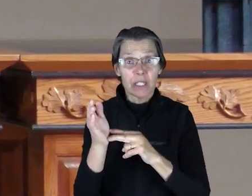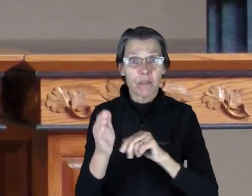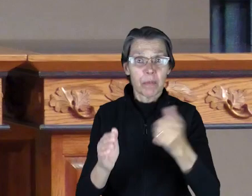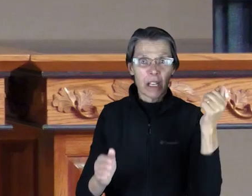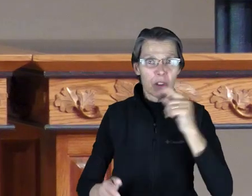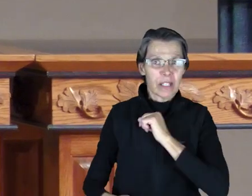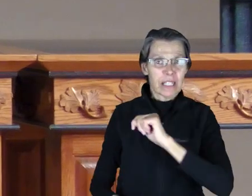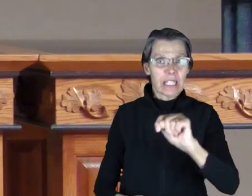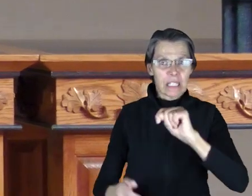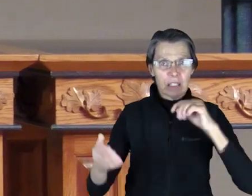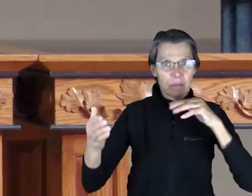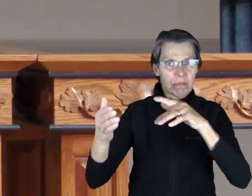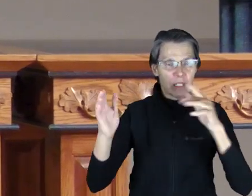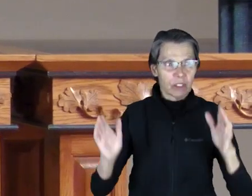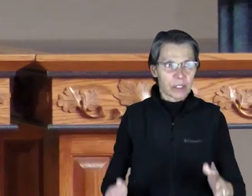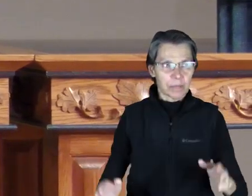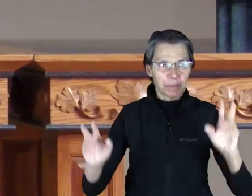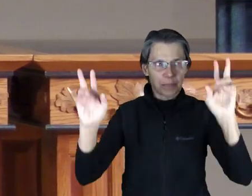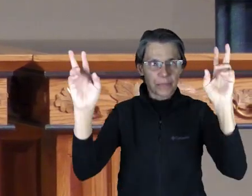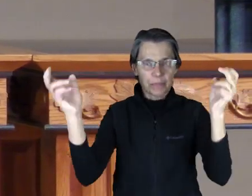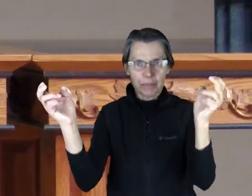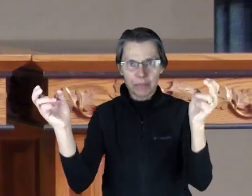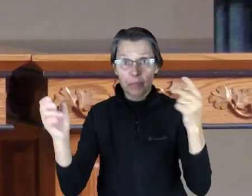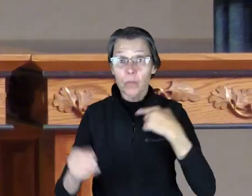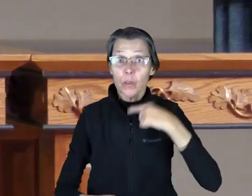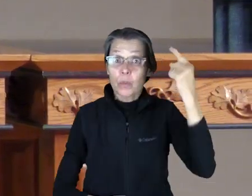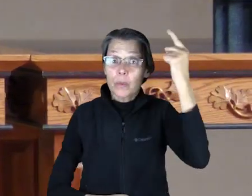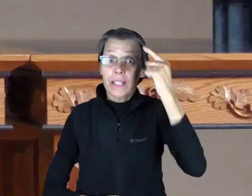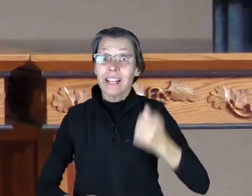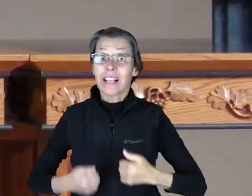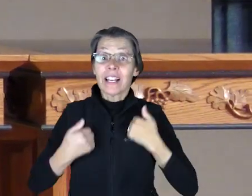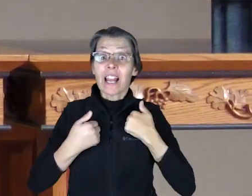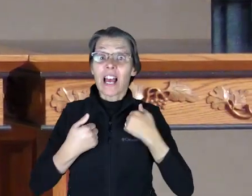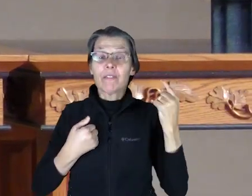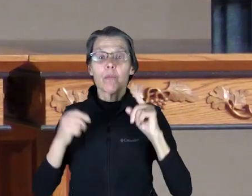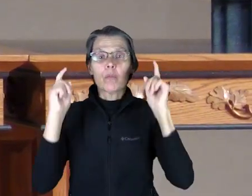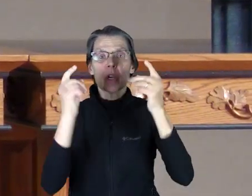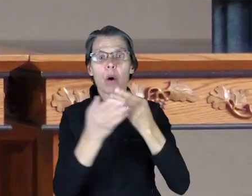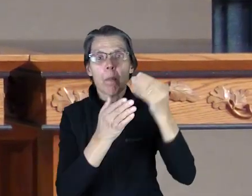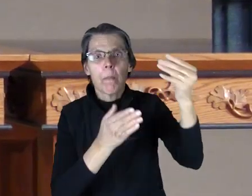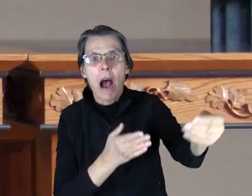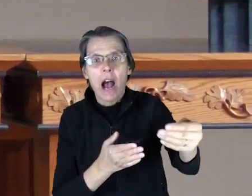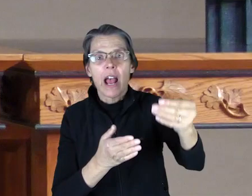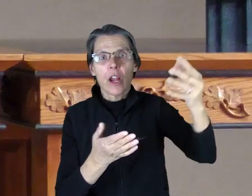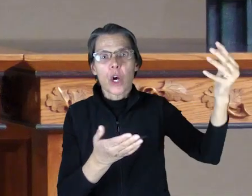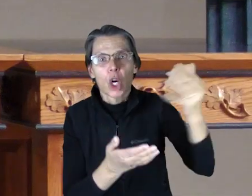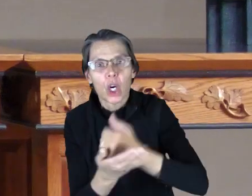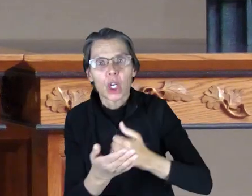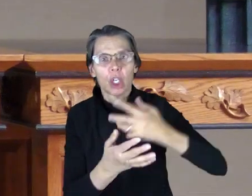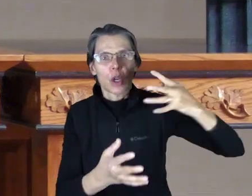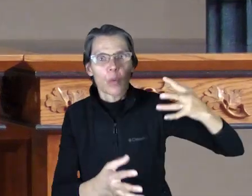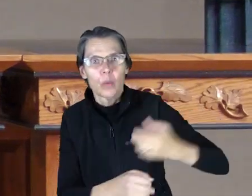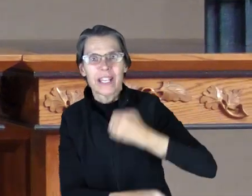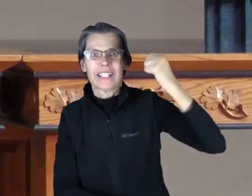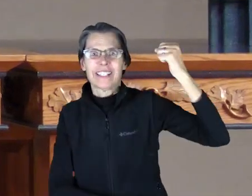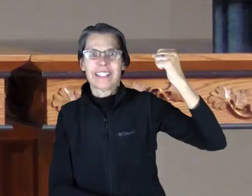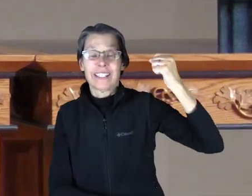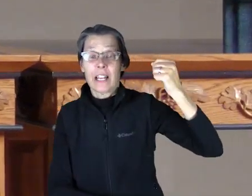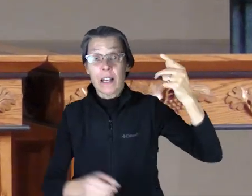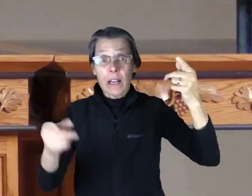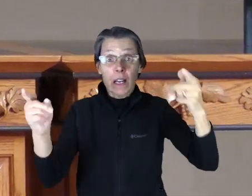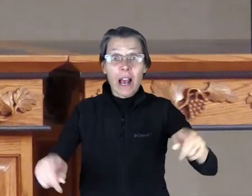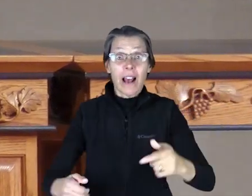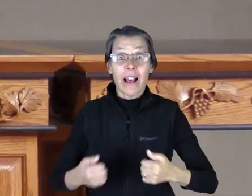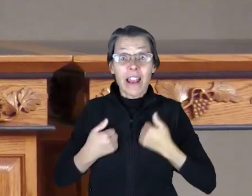Luz about these verses. We tend to think that life is something you go out and get or earn or buy or